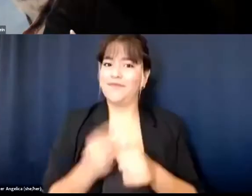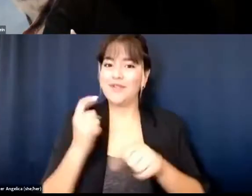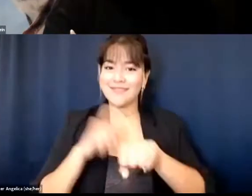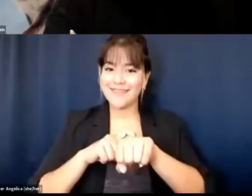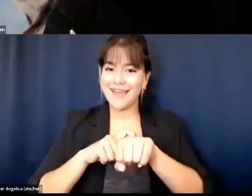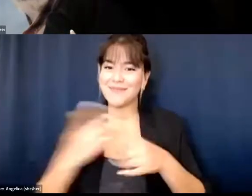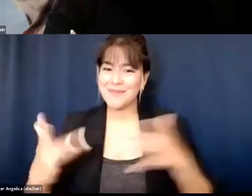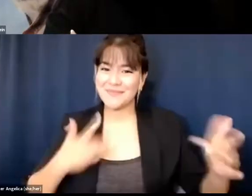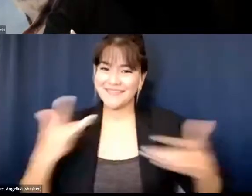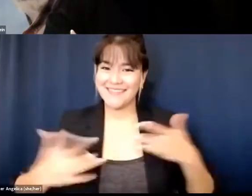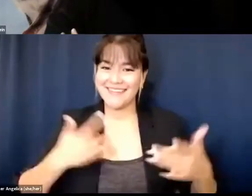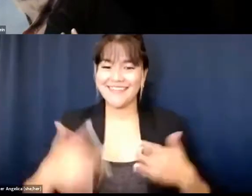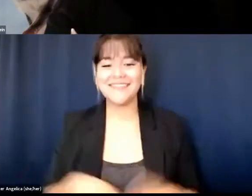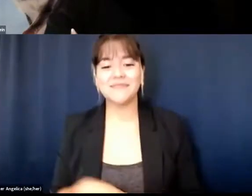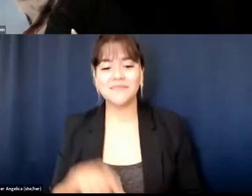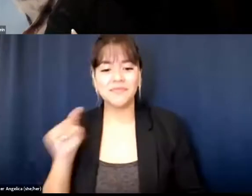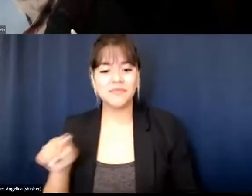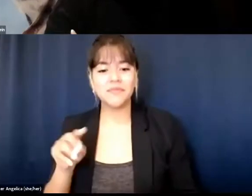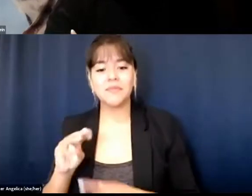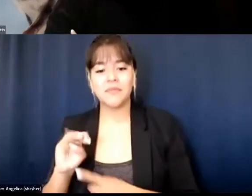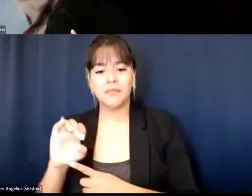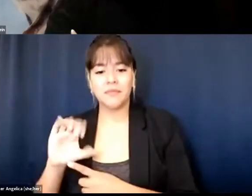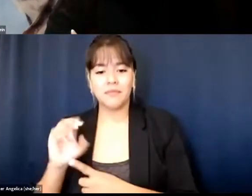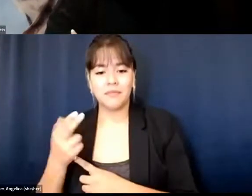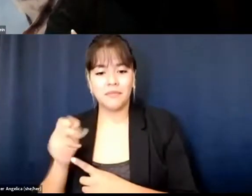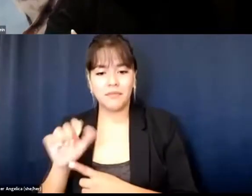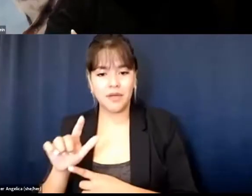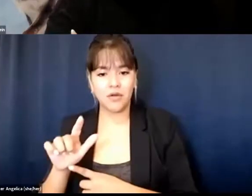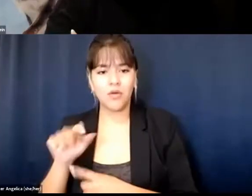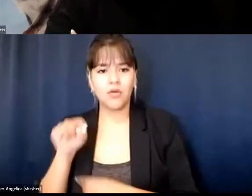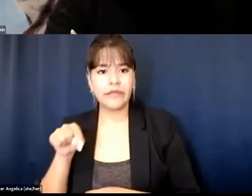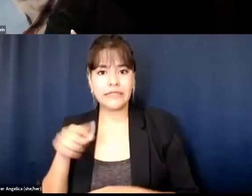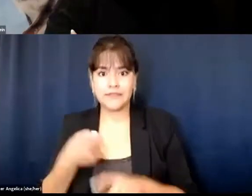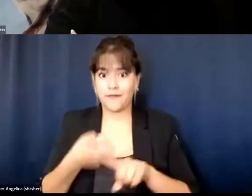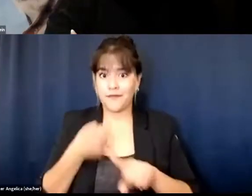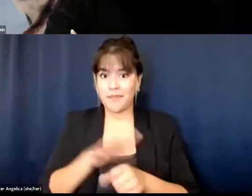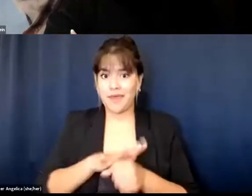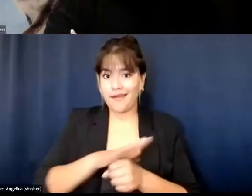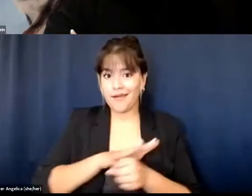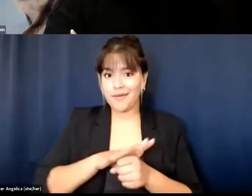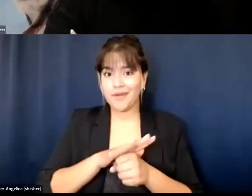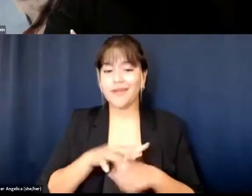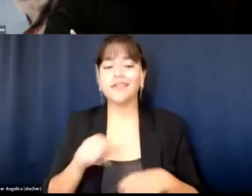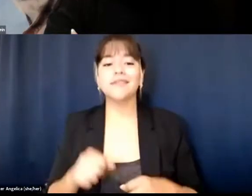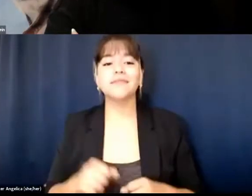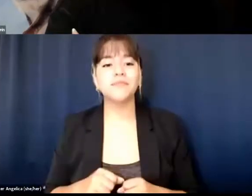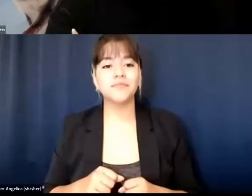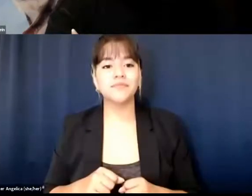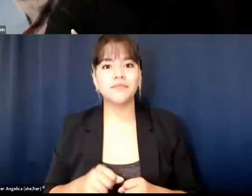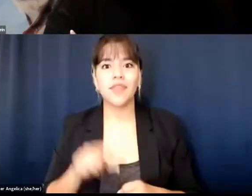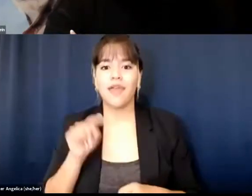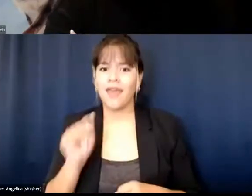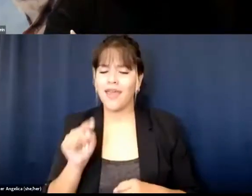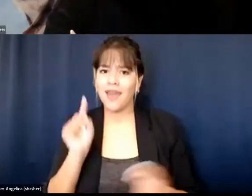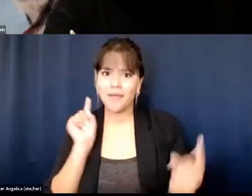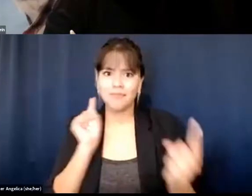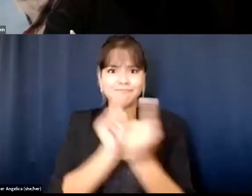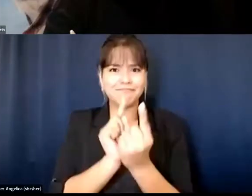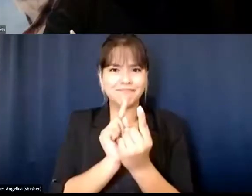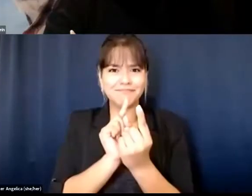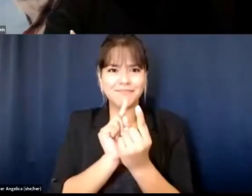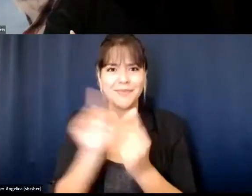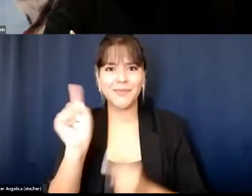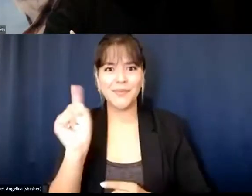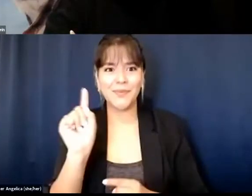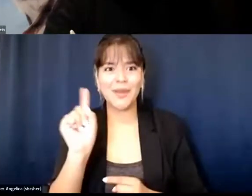Michael Schroeder, who is a Sedona local, lives here with me in town, and I came across Mike because he was featured in